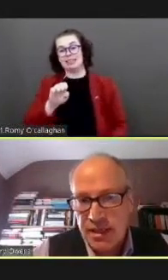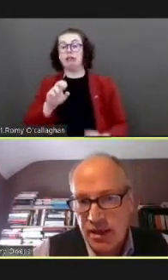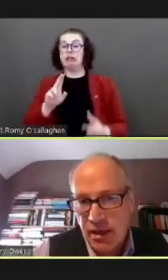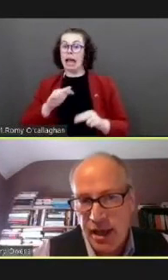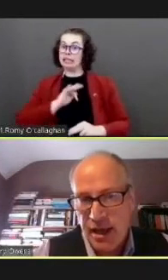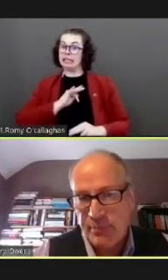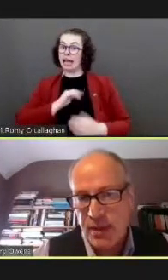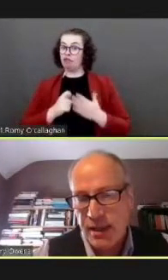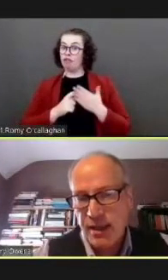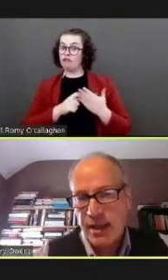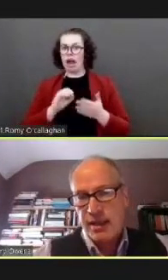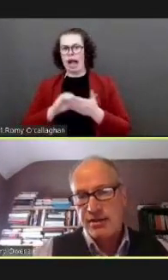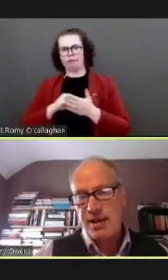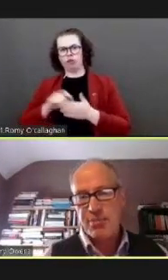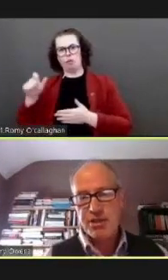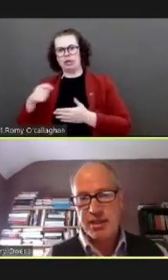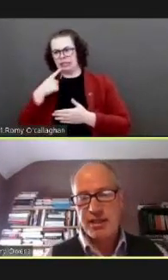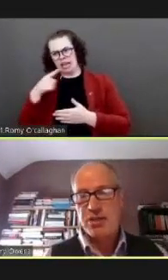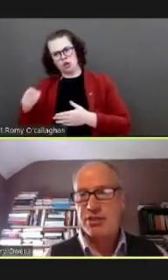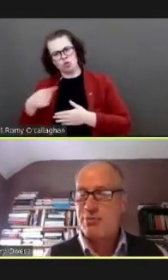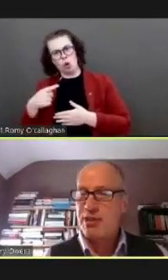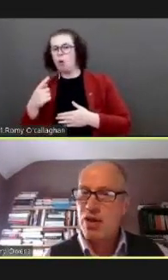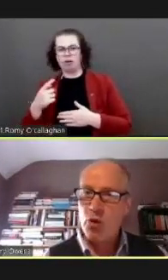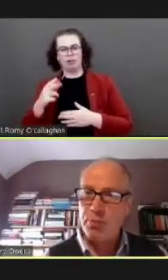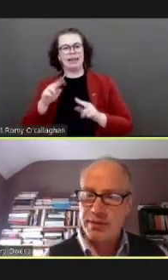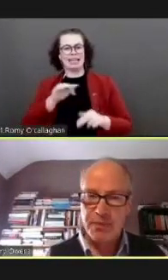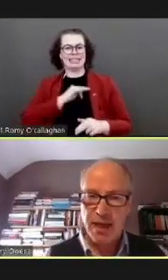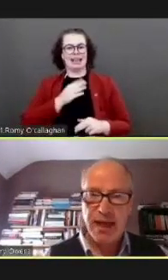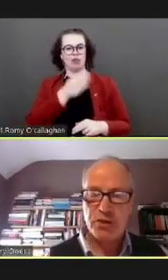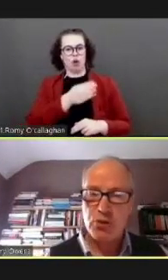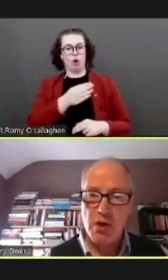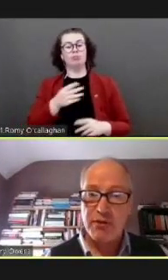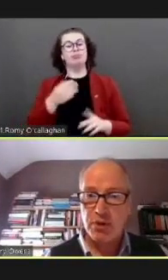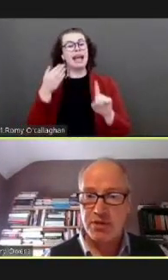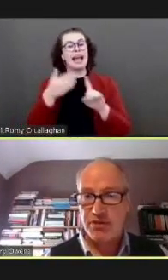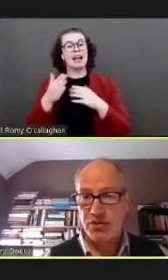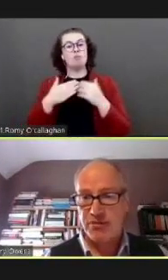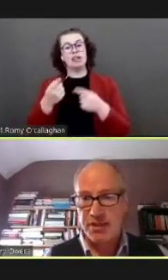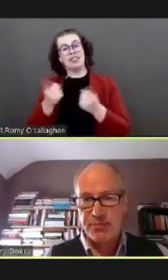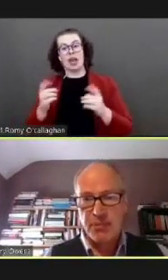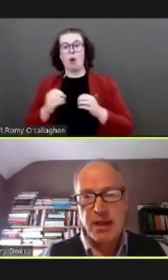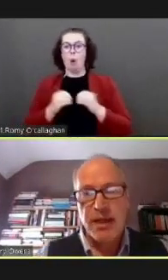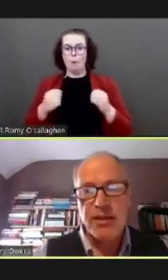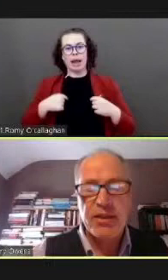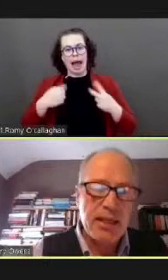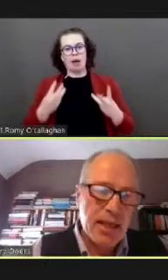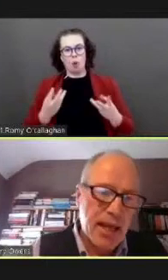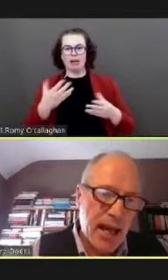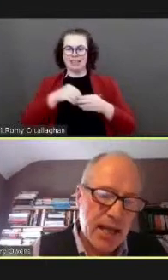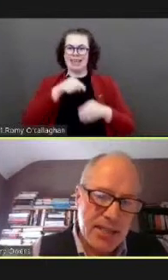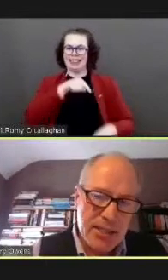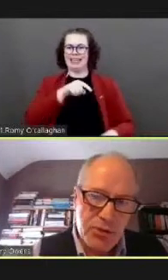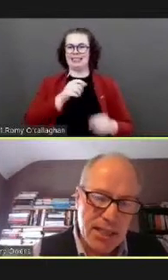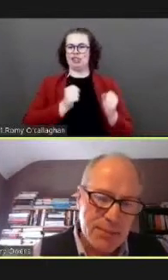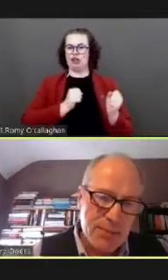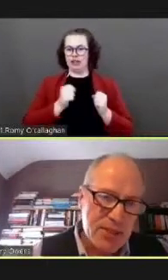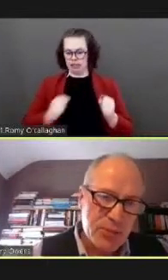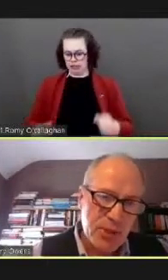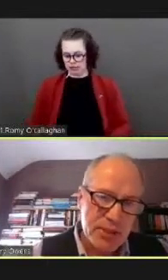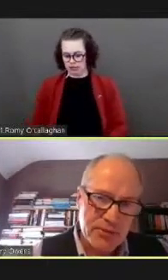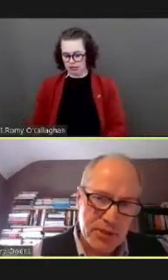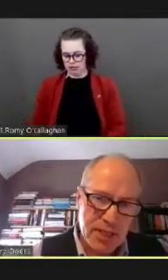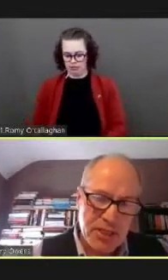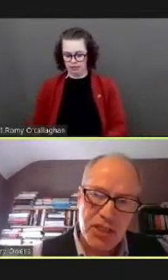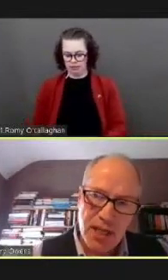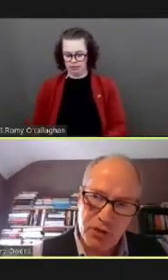So the ambition here is to be open to whoever wants the service. The access to resettlement